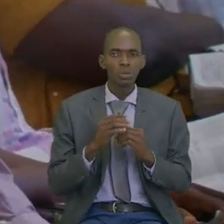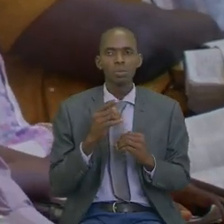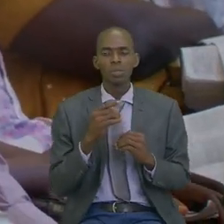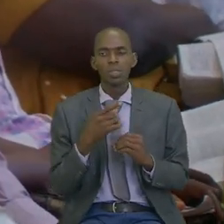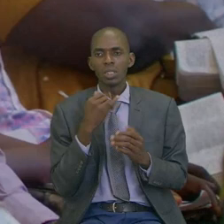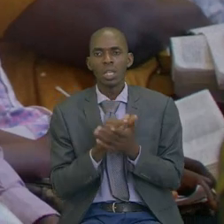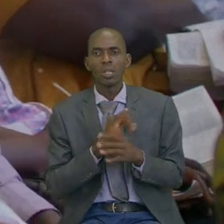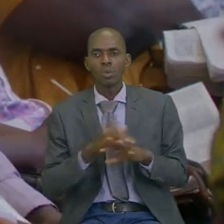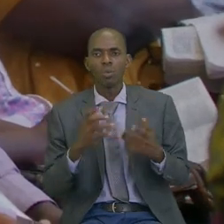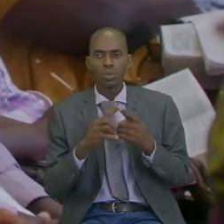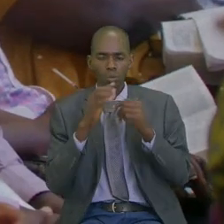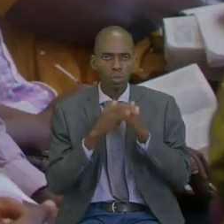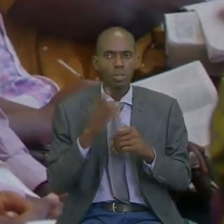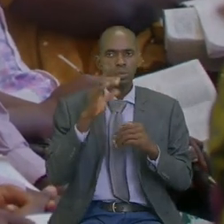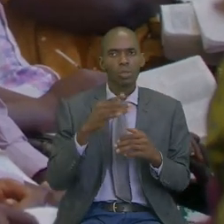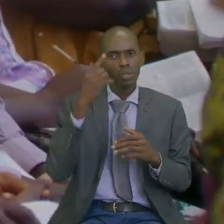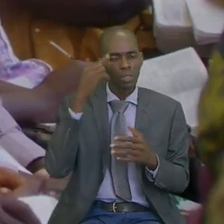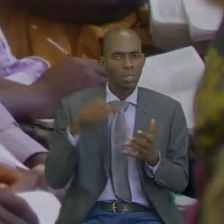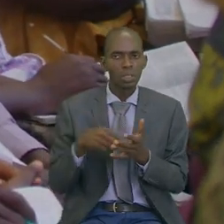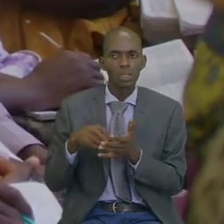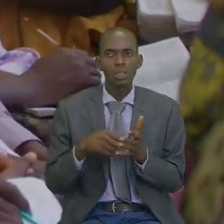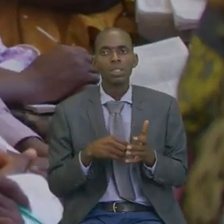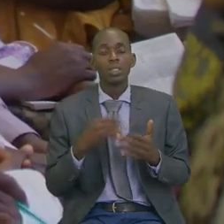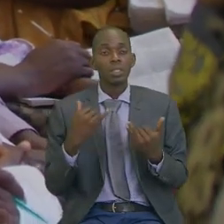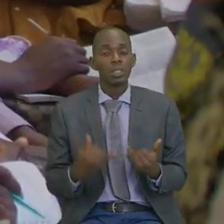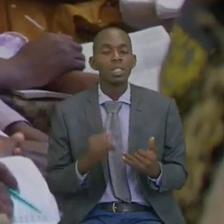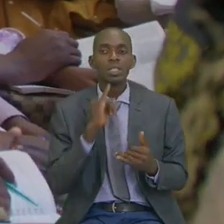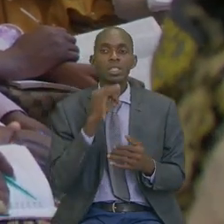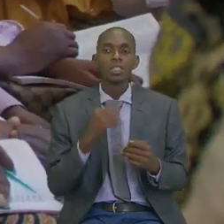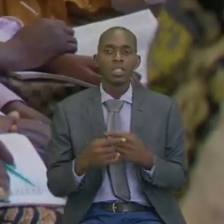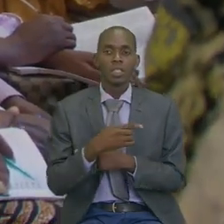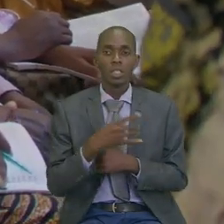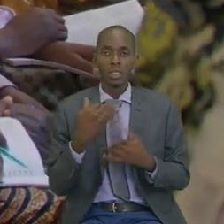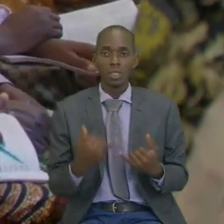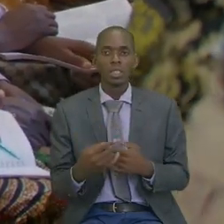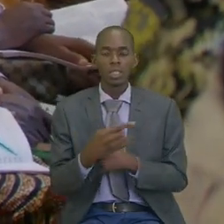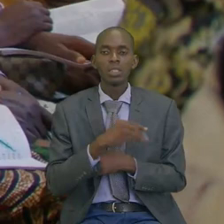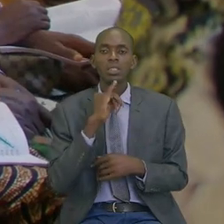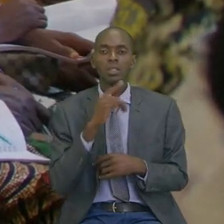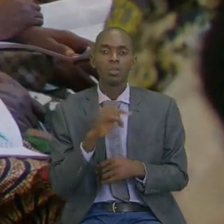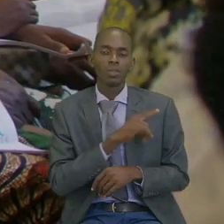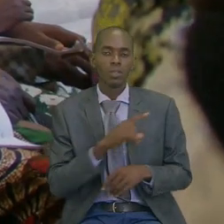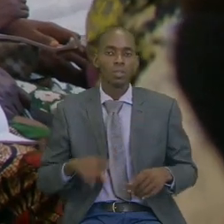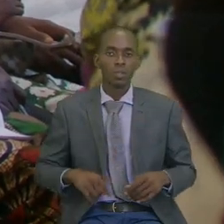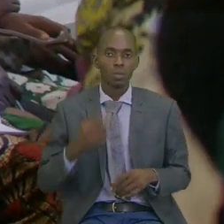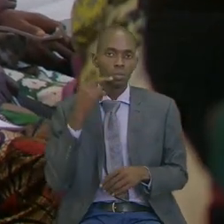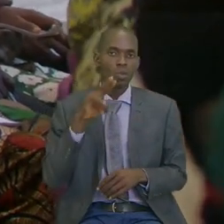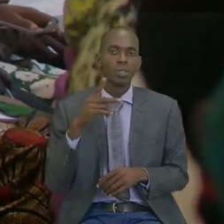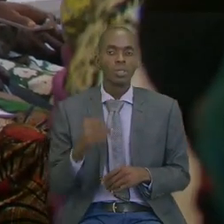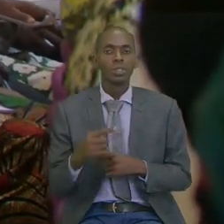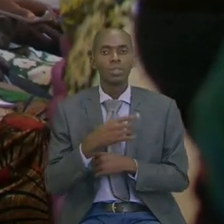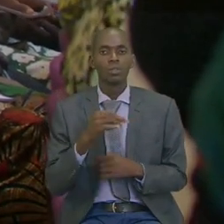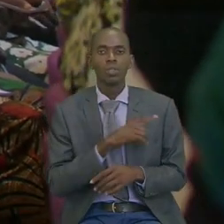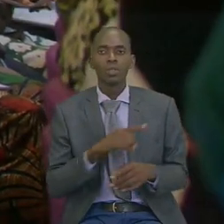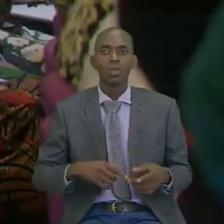God, this is the day of man. But the day of the Lord is coming. Behold, the day of the Lord